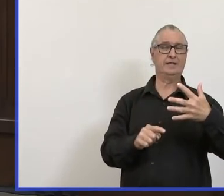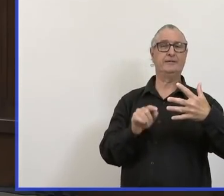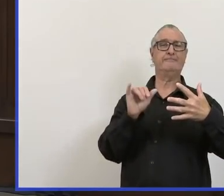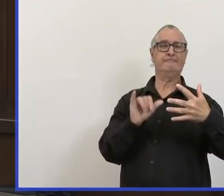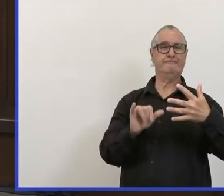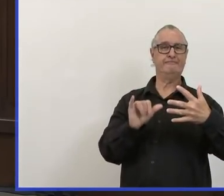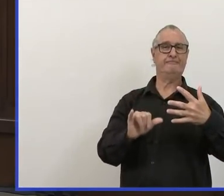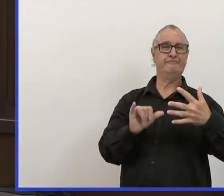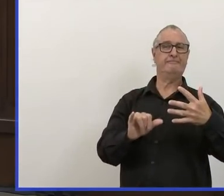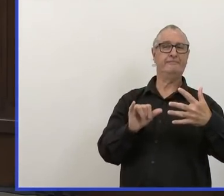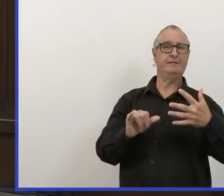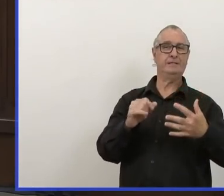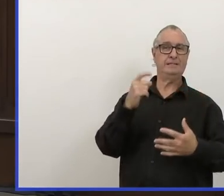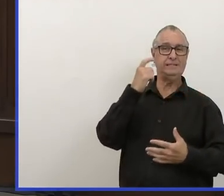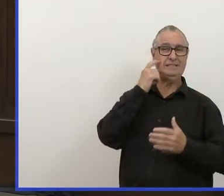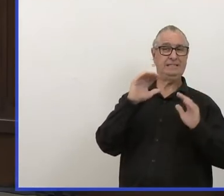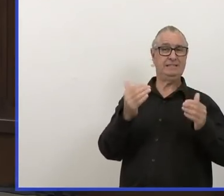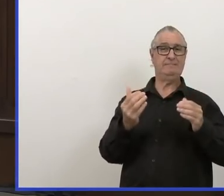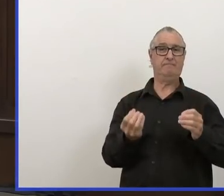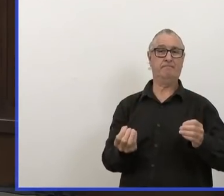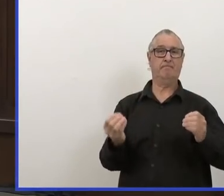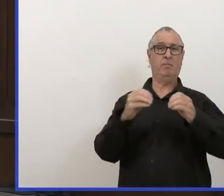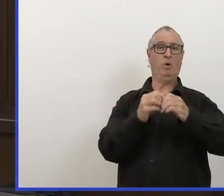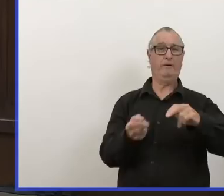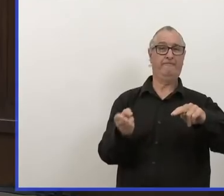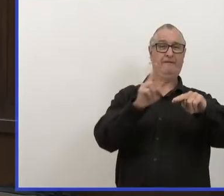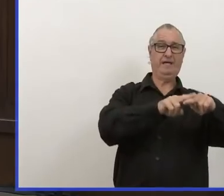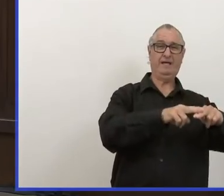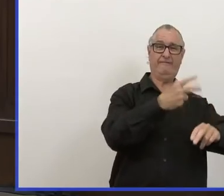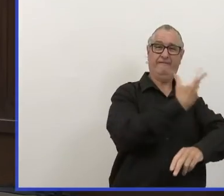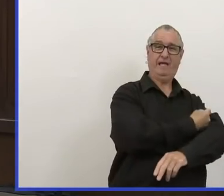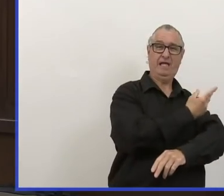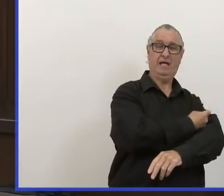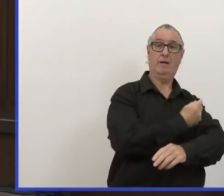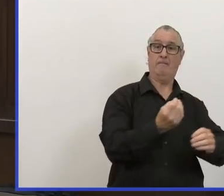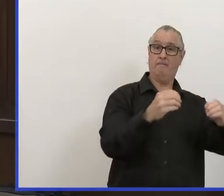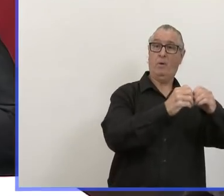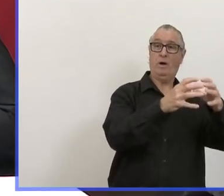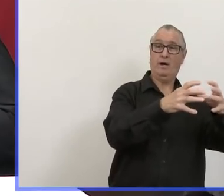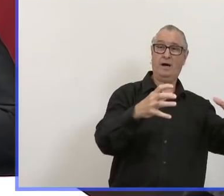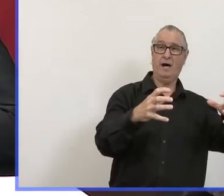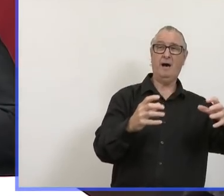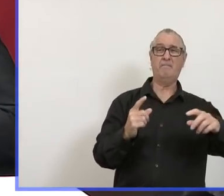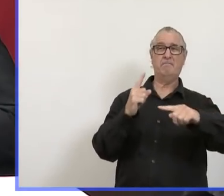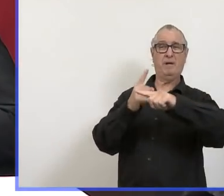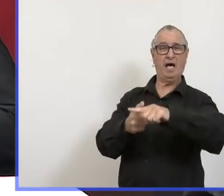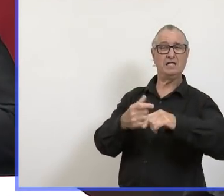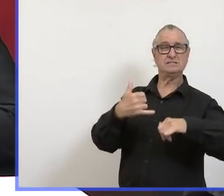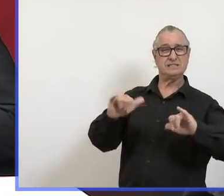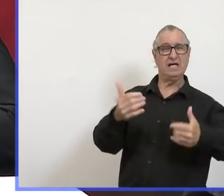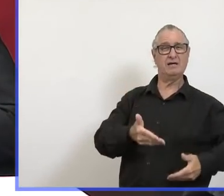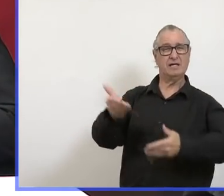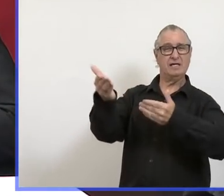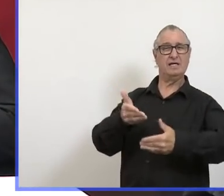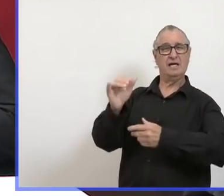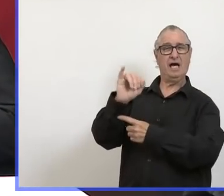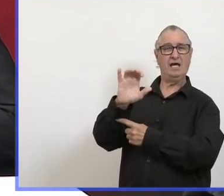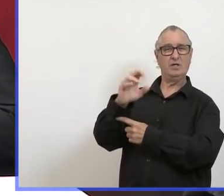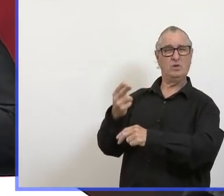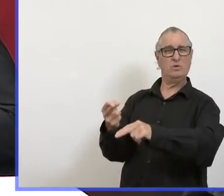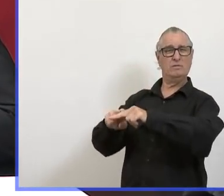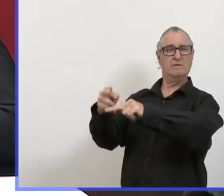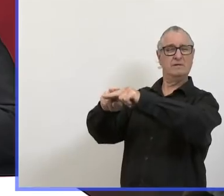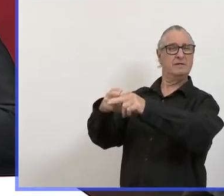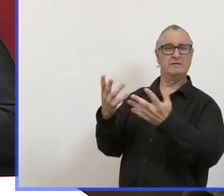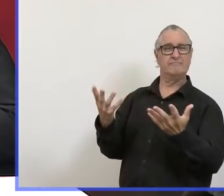people being vaccinated and admitted to ICUs? Yeah, so I don't have the details of